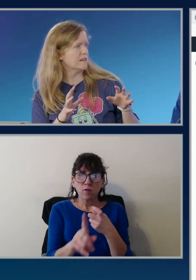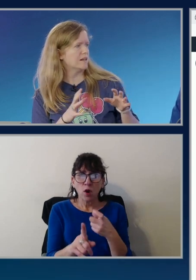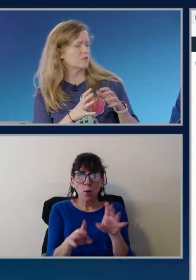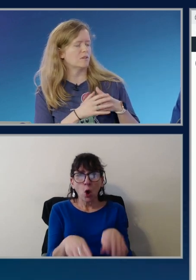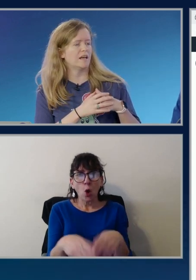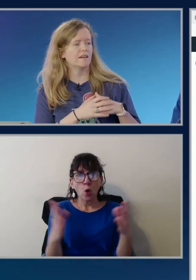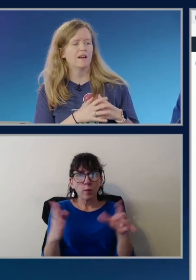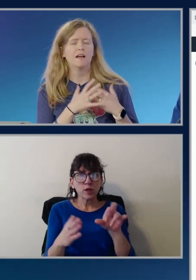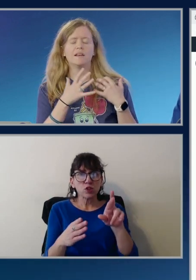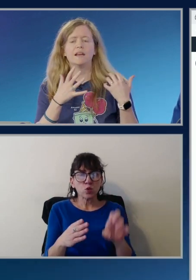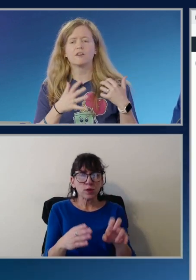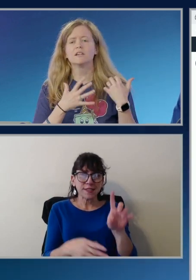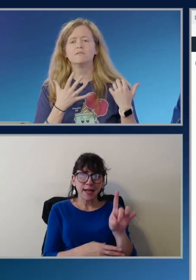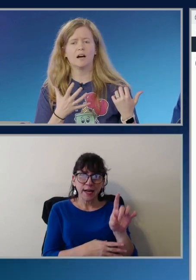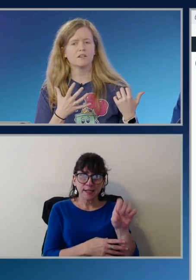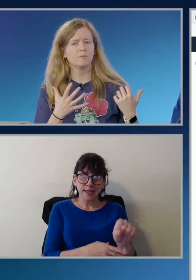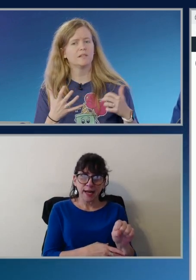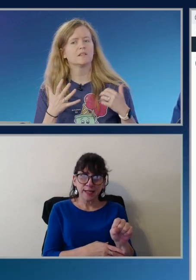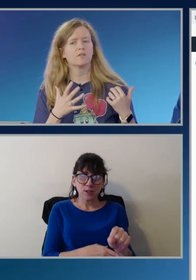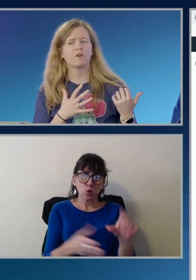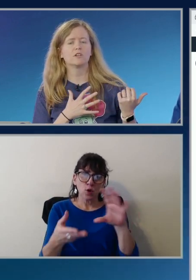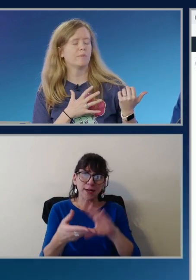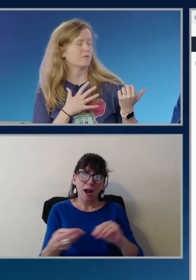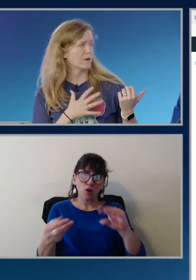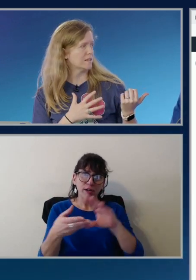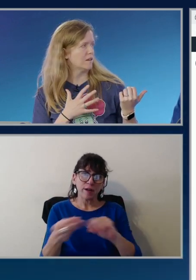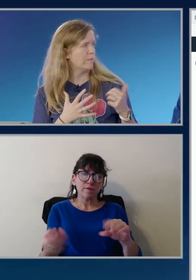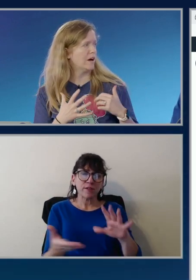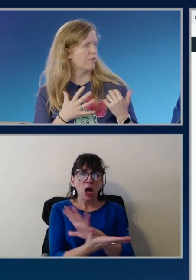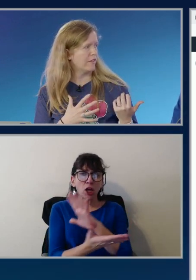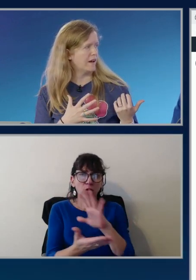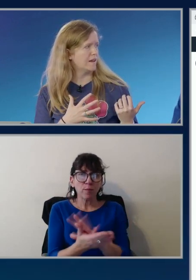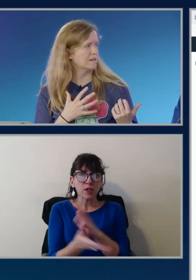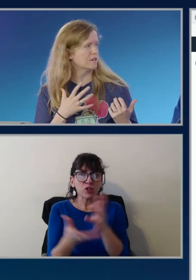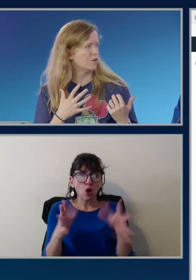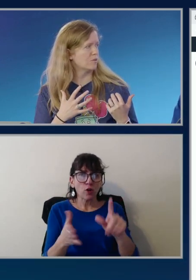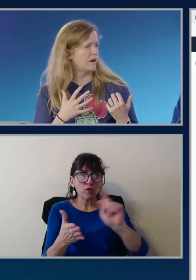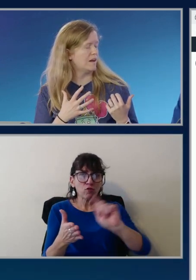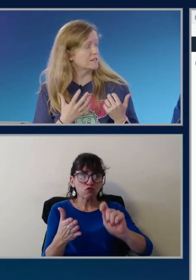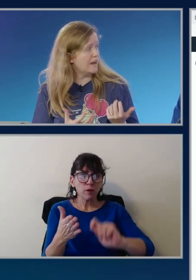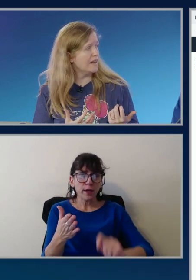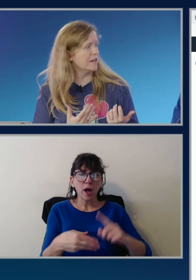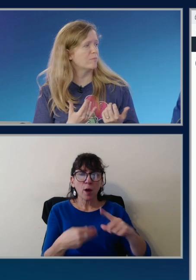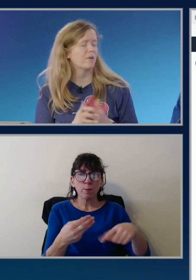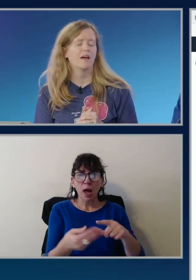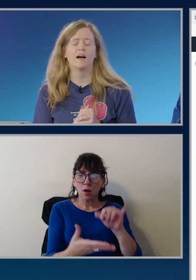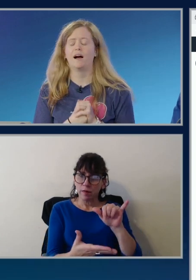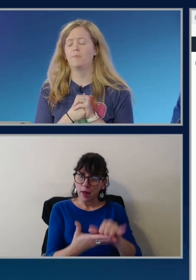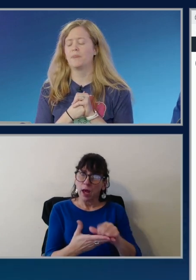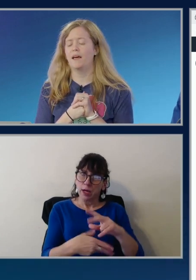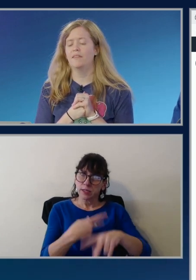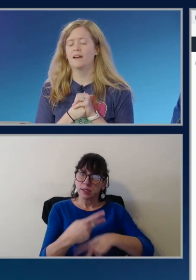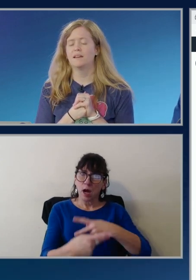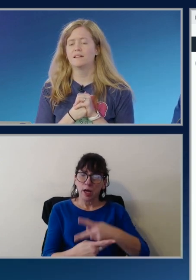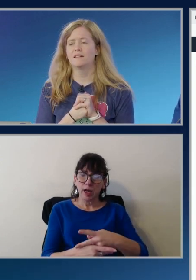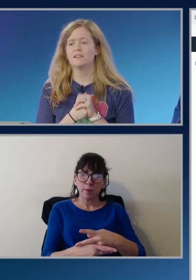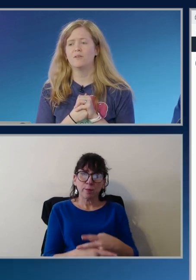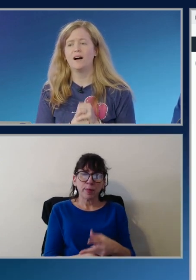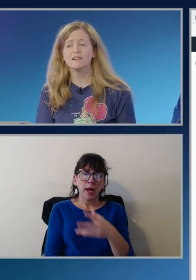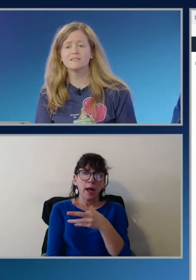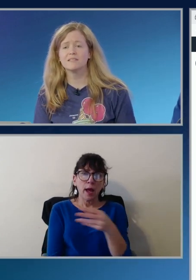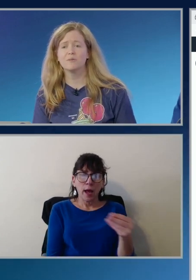data sets or like narrative documents that have already been written about that, type. And